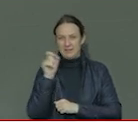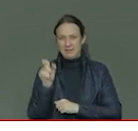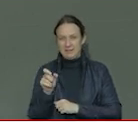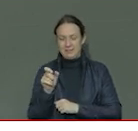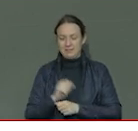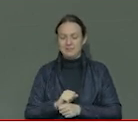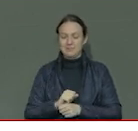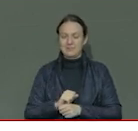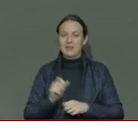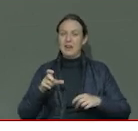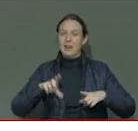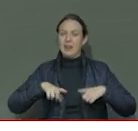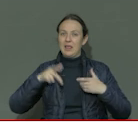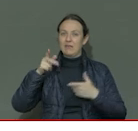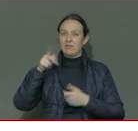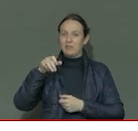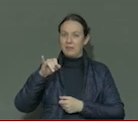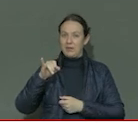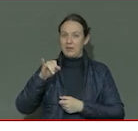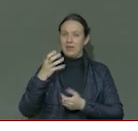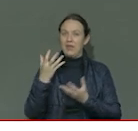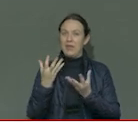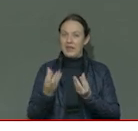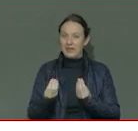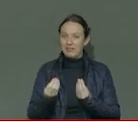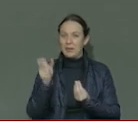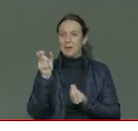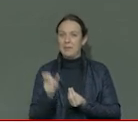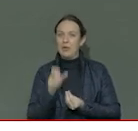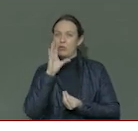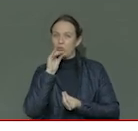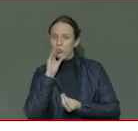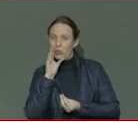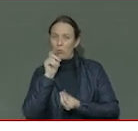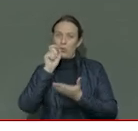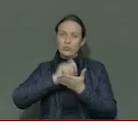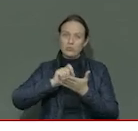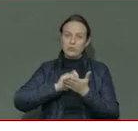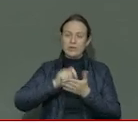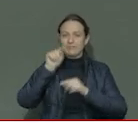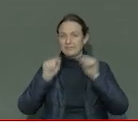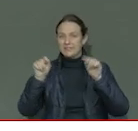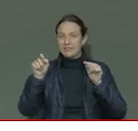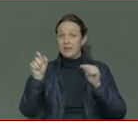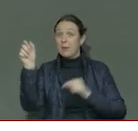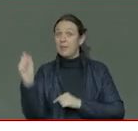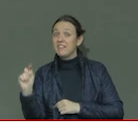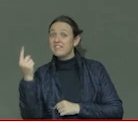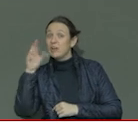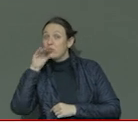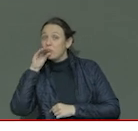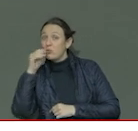In Life of Pi, we have layers of narration. So you have, who's our first narrator?